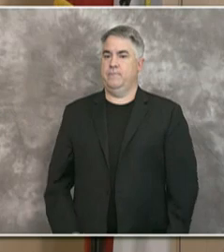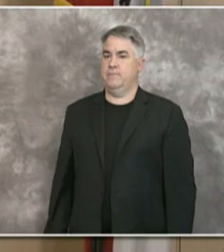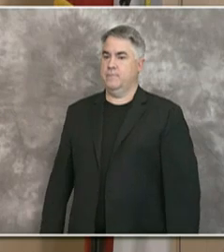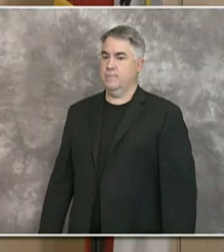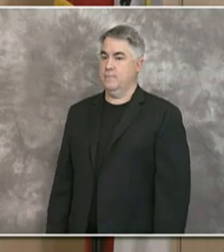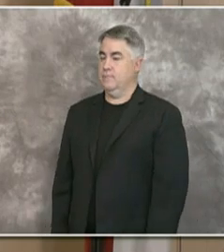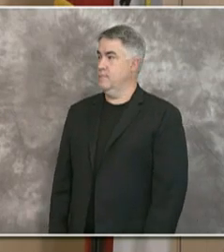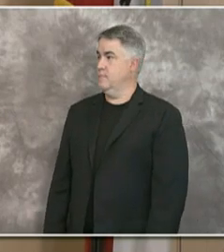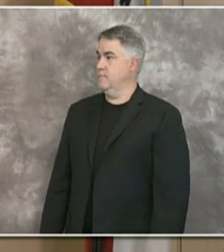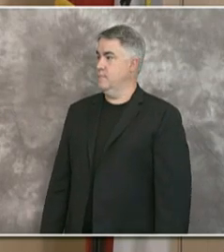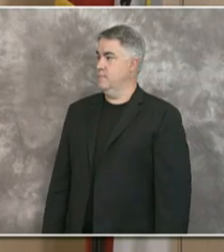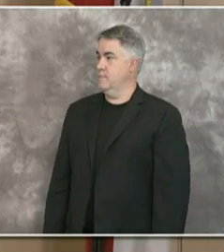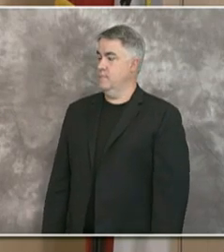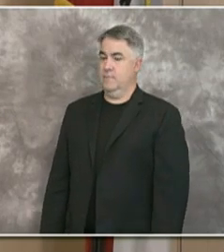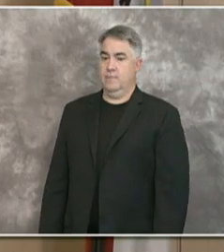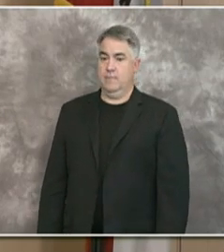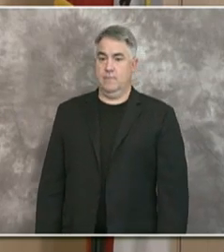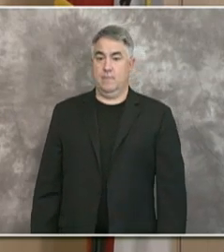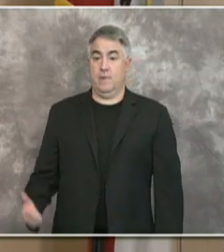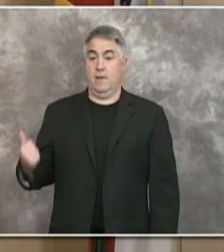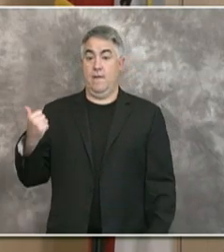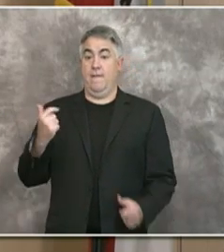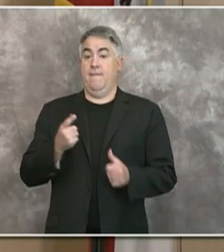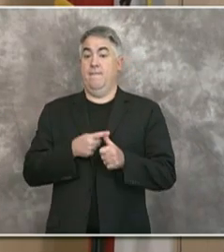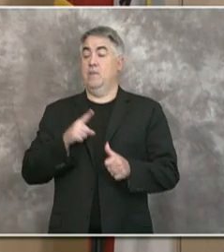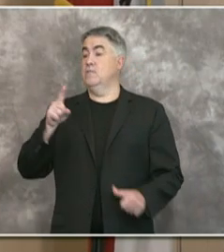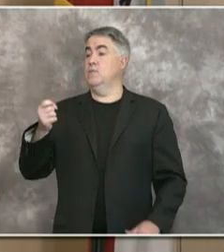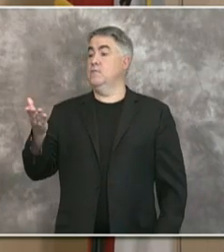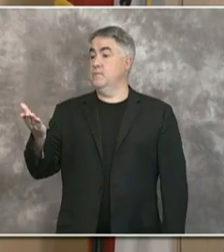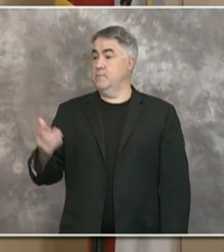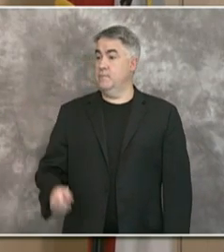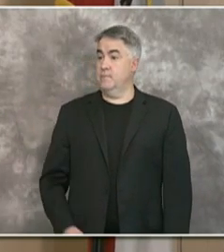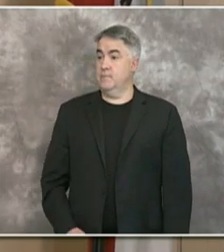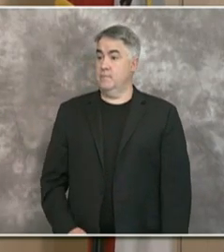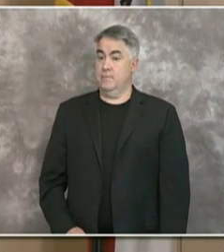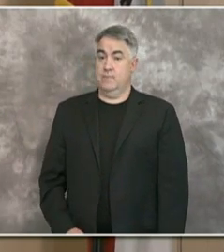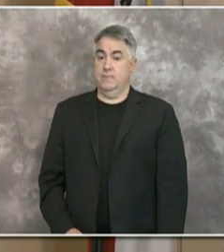the latest data. Let's go to the first question.